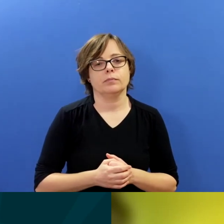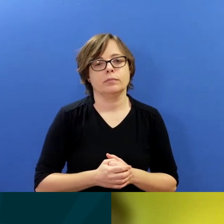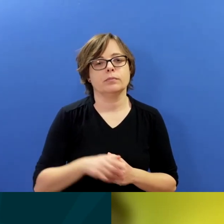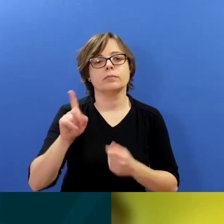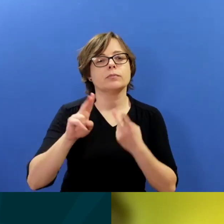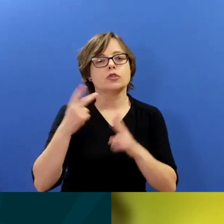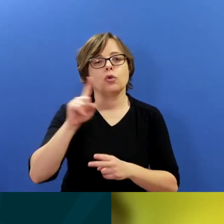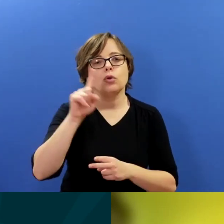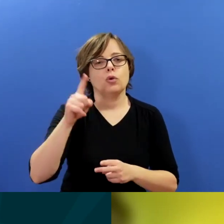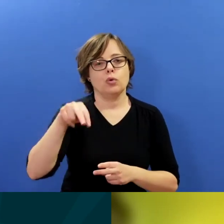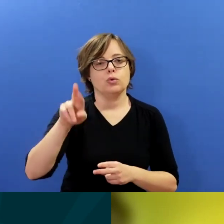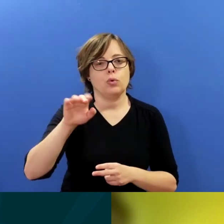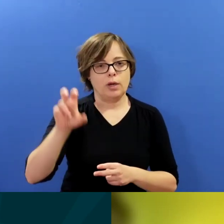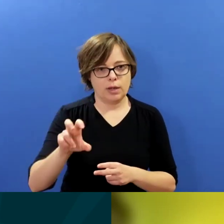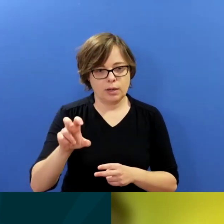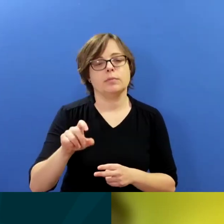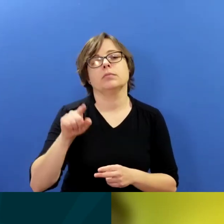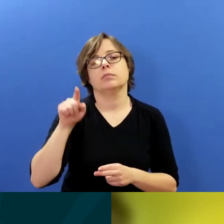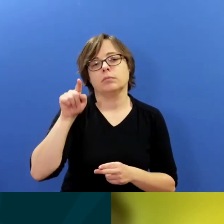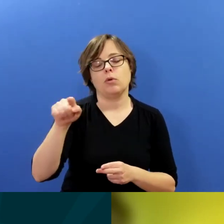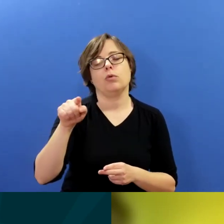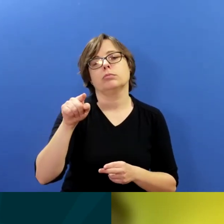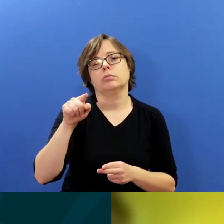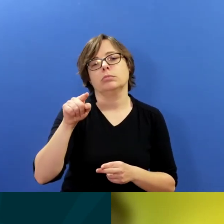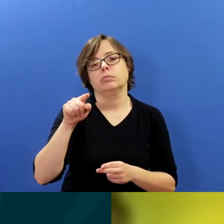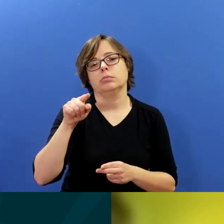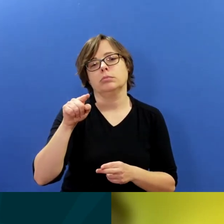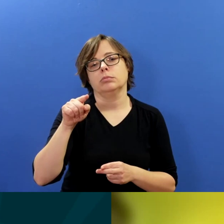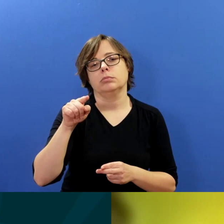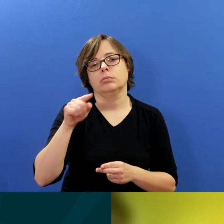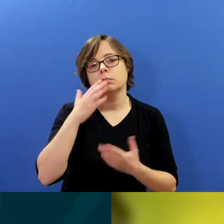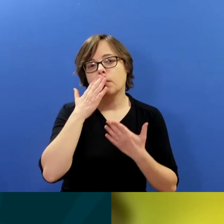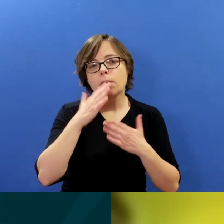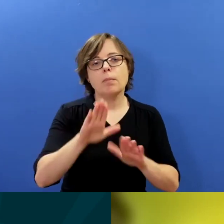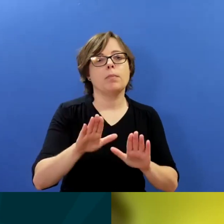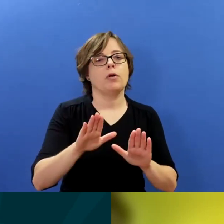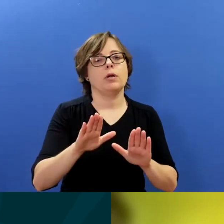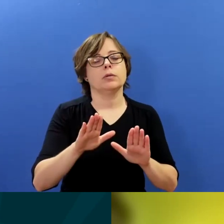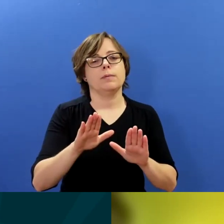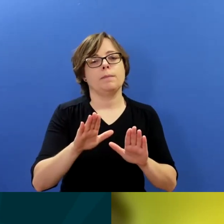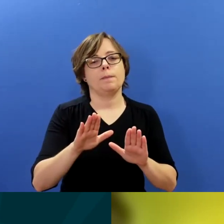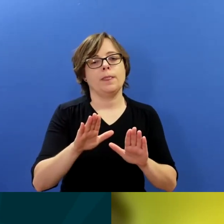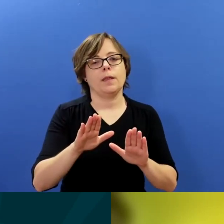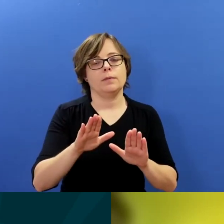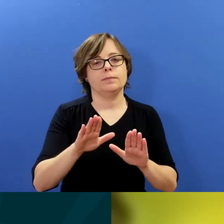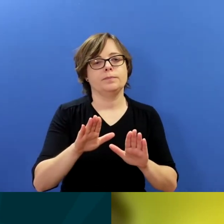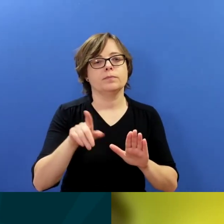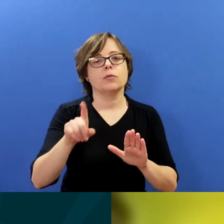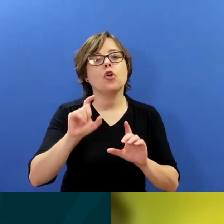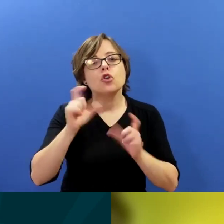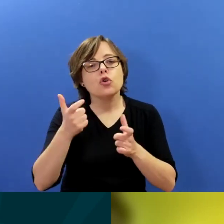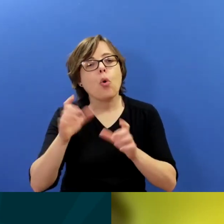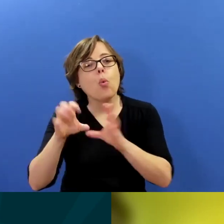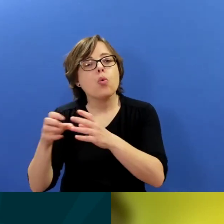Mr. Werner Lichtenhorn from Zurich for showing how important is the role played by